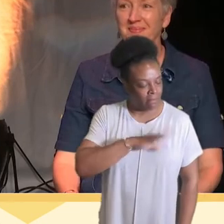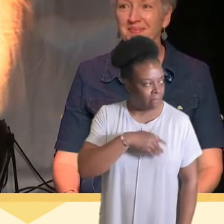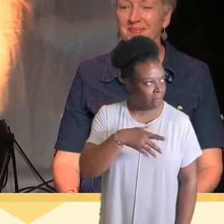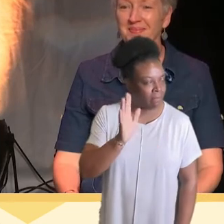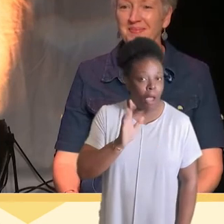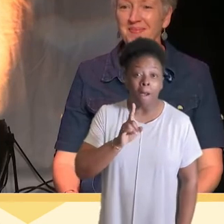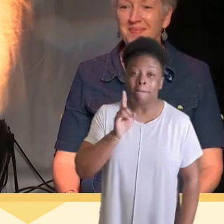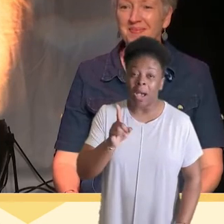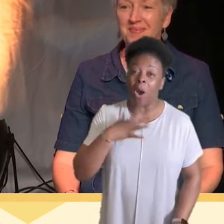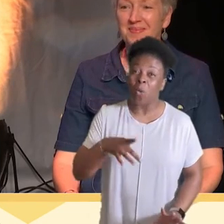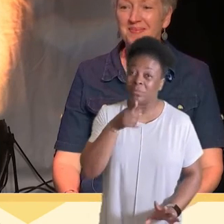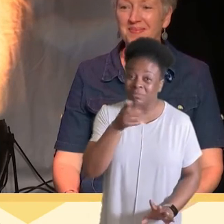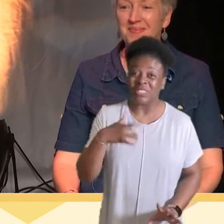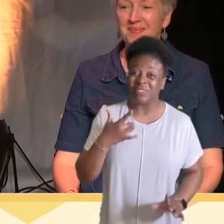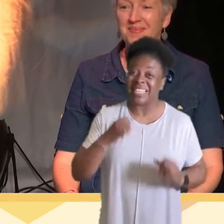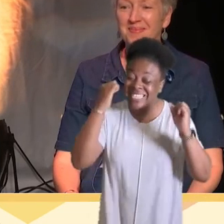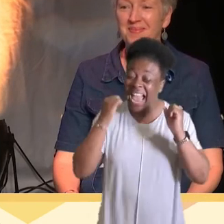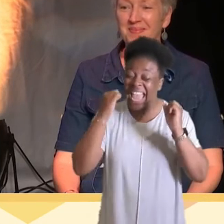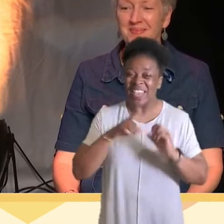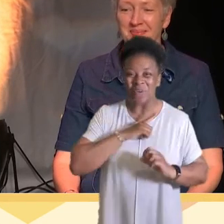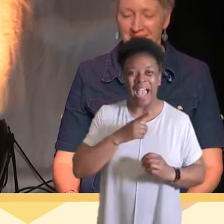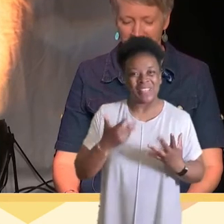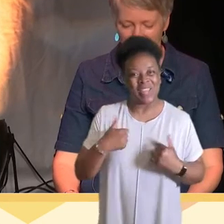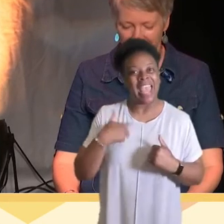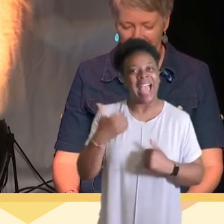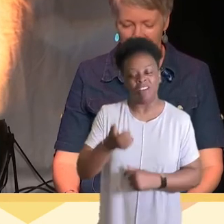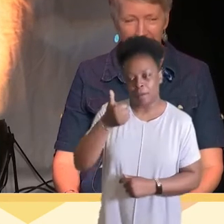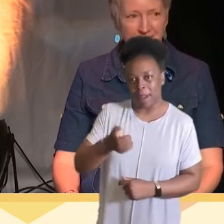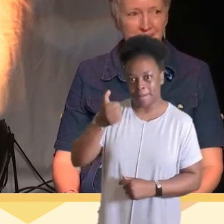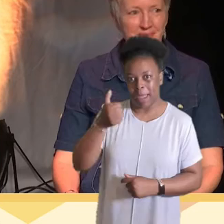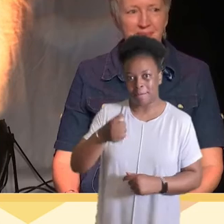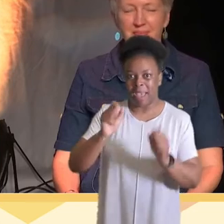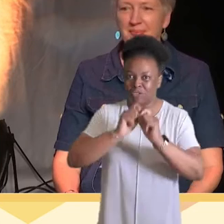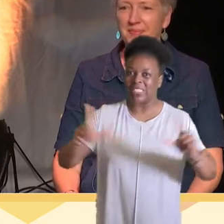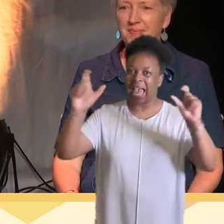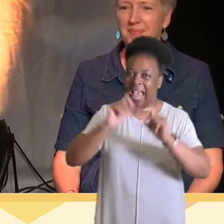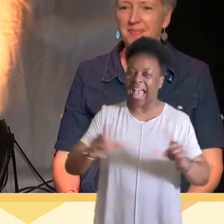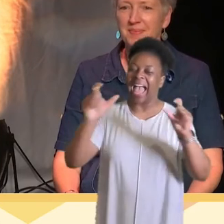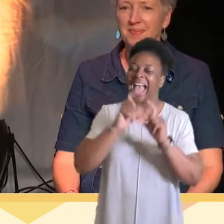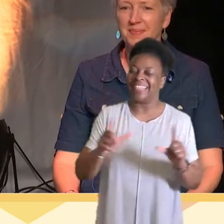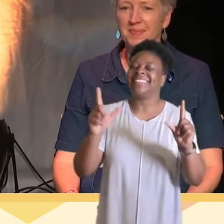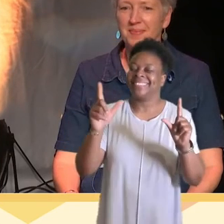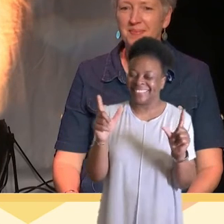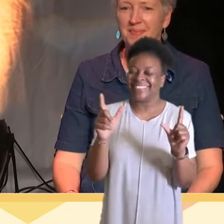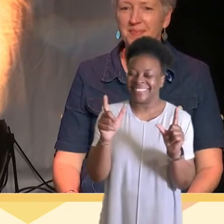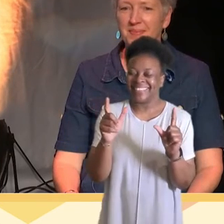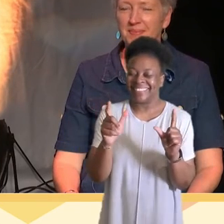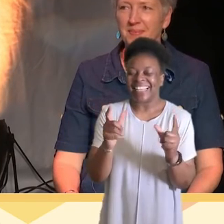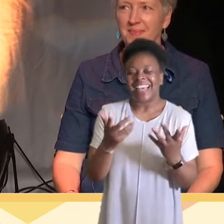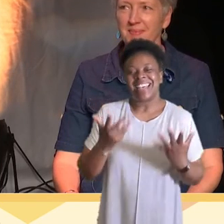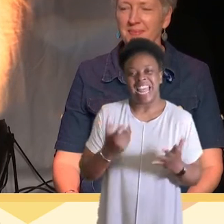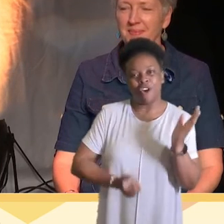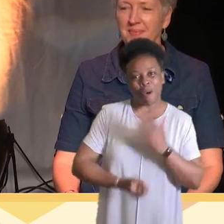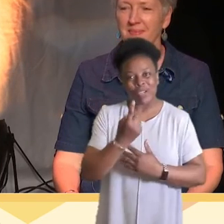particularly when I've got the clicker for the slides. Because this is a real opportunity for us to come together and